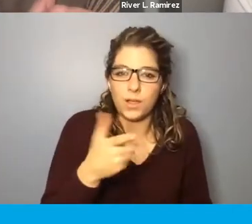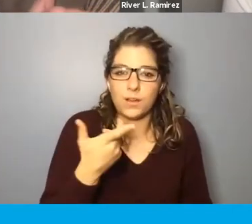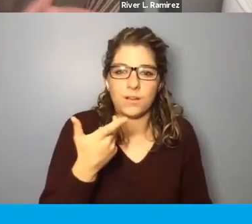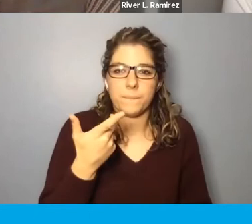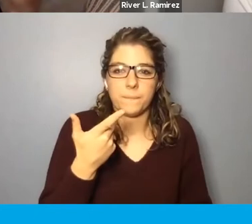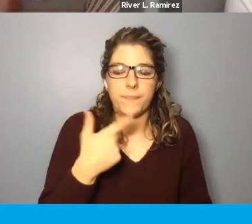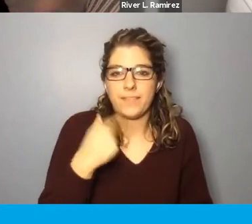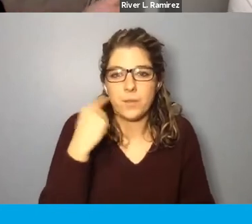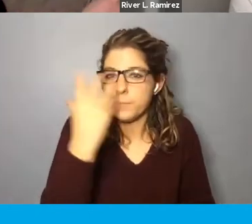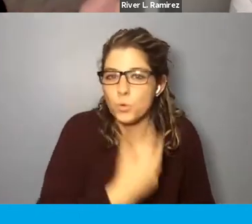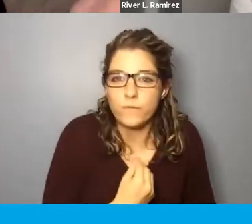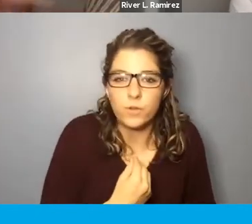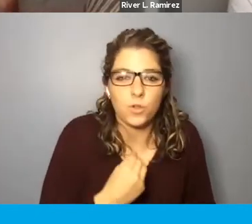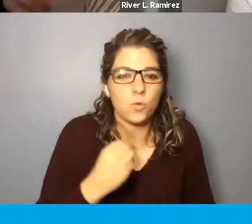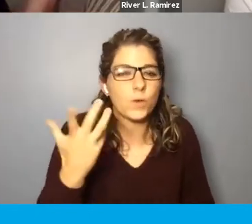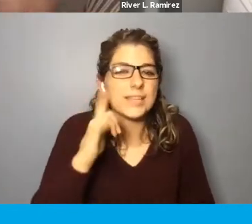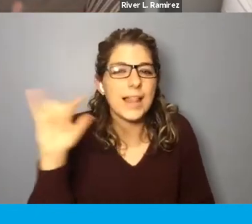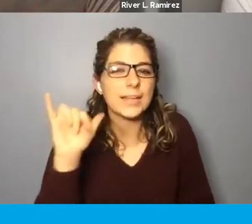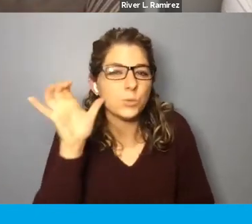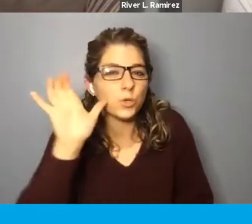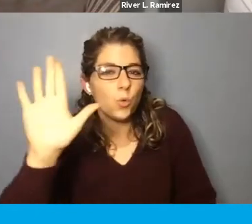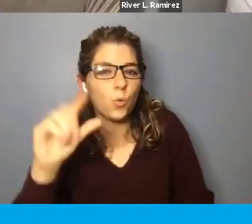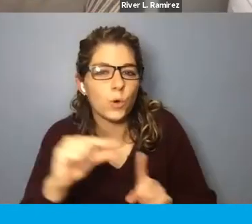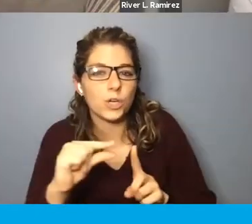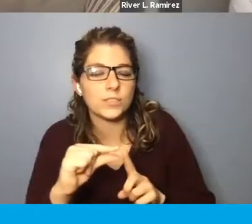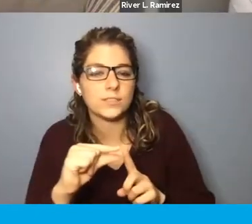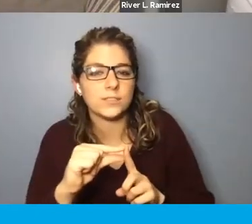I think they're so beautiful. What's it like to hear your words?